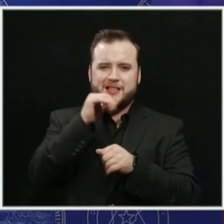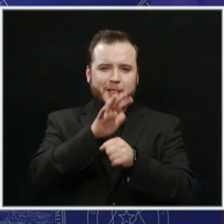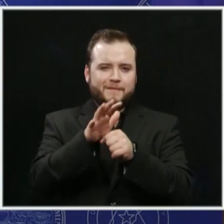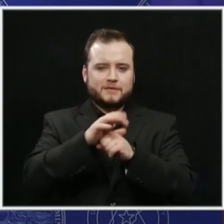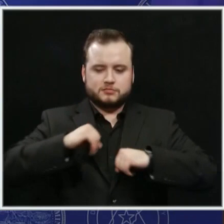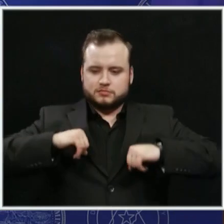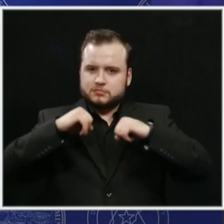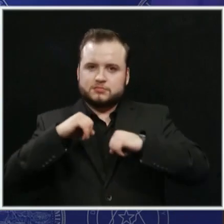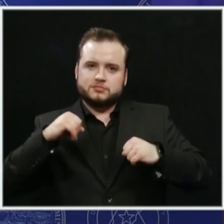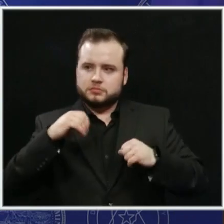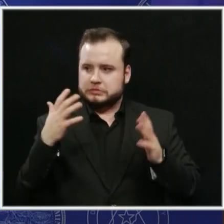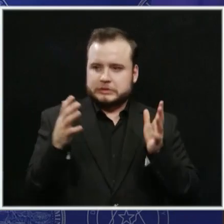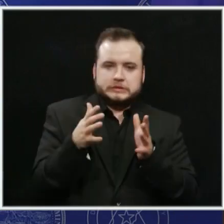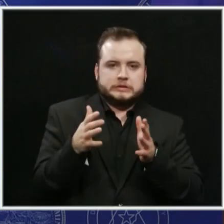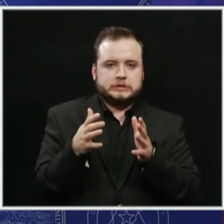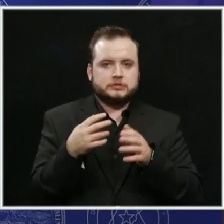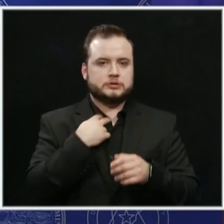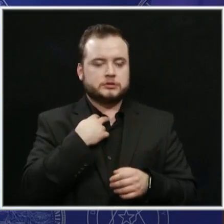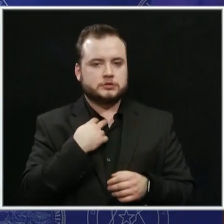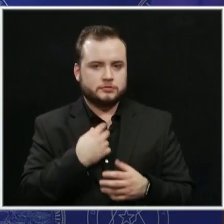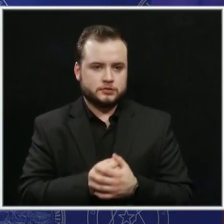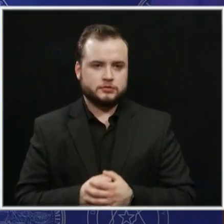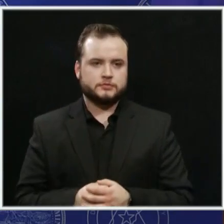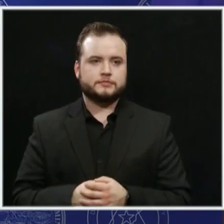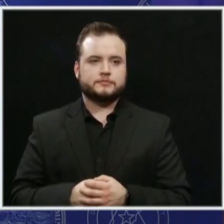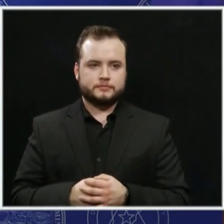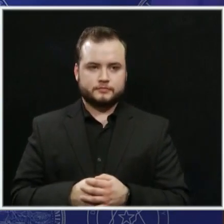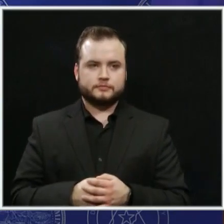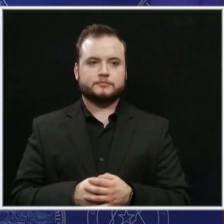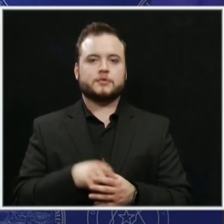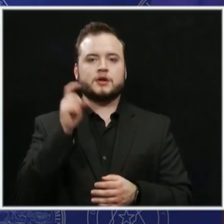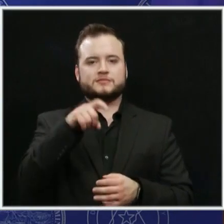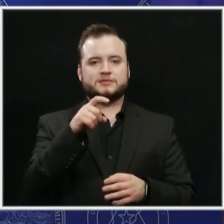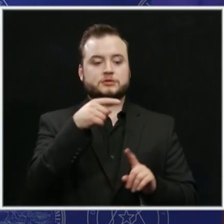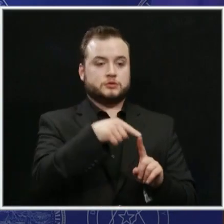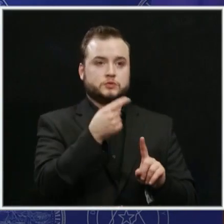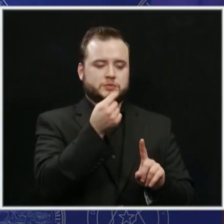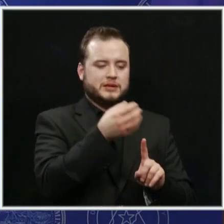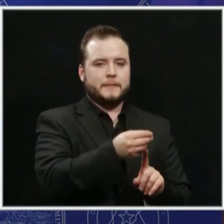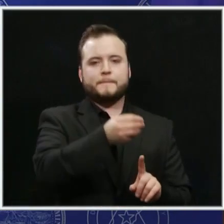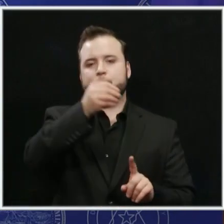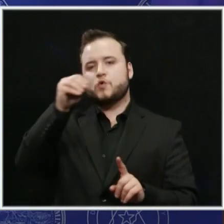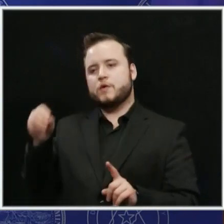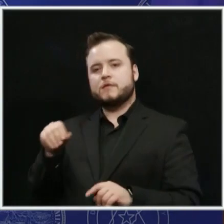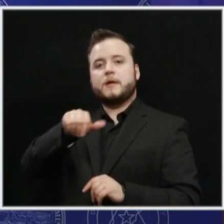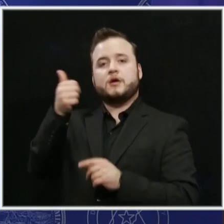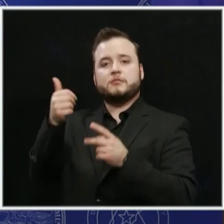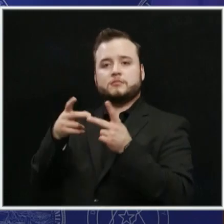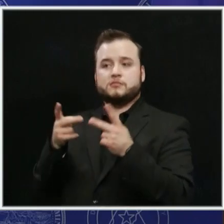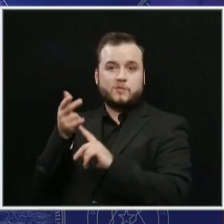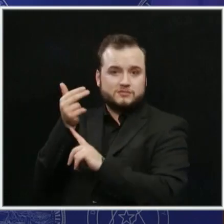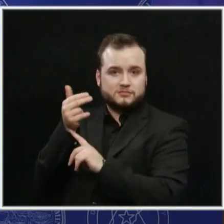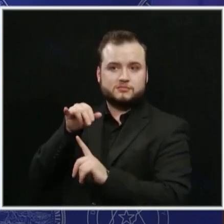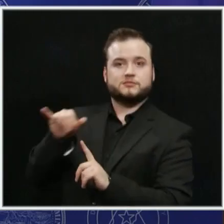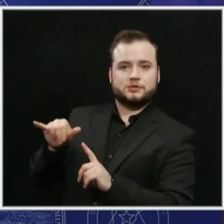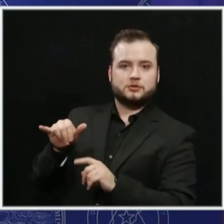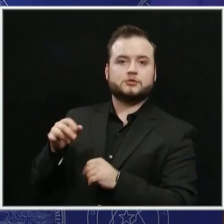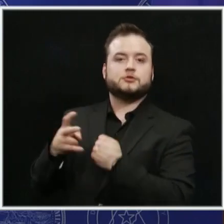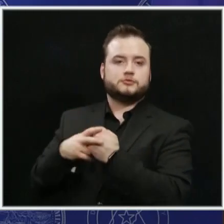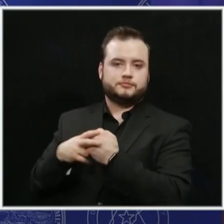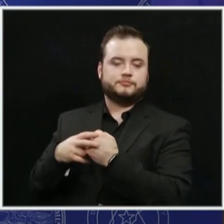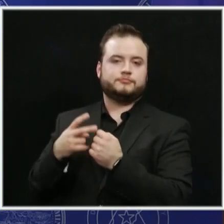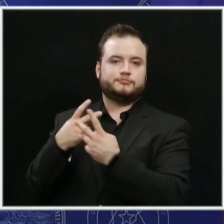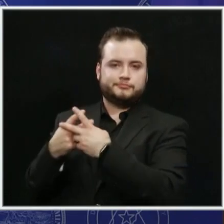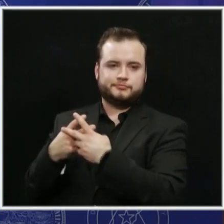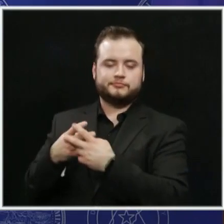and quarantine. So the community is really working together, and I think we have a great plan for moving